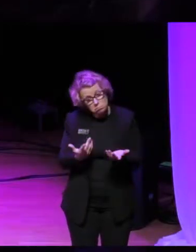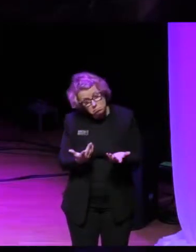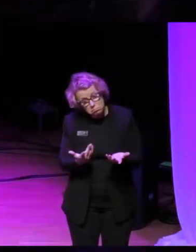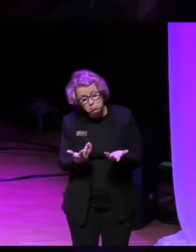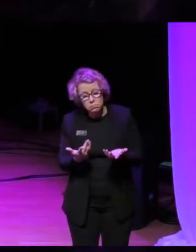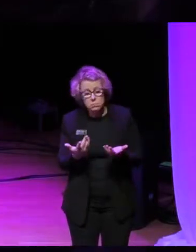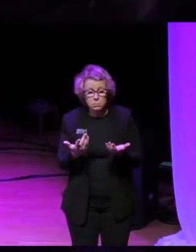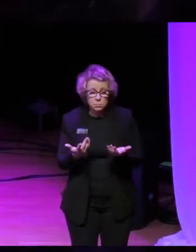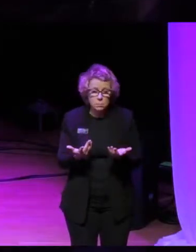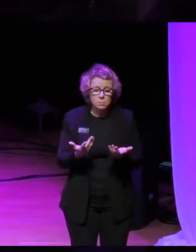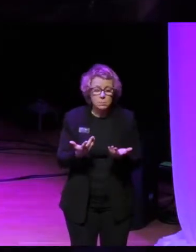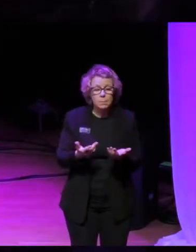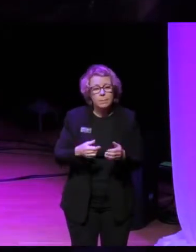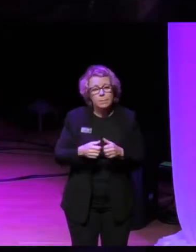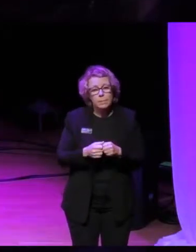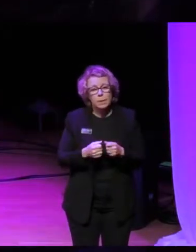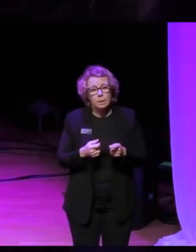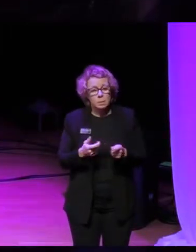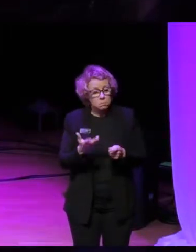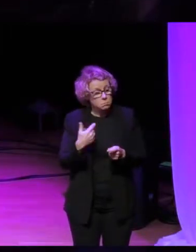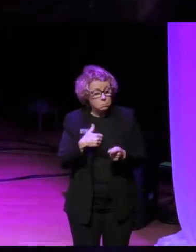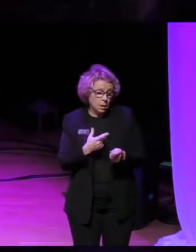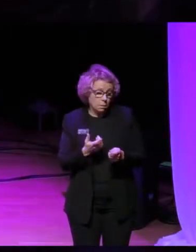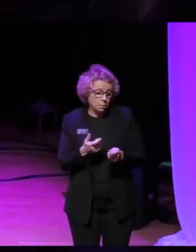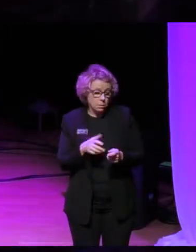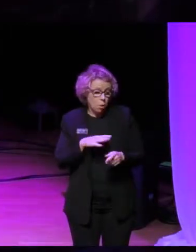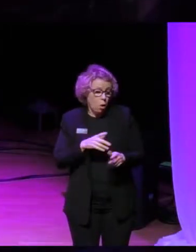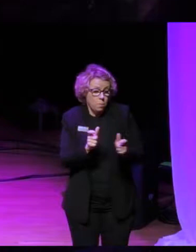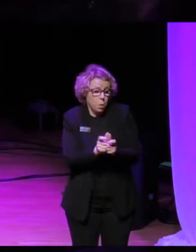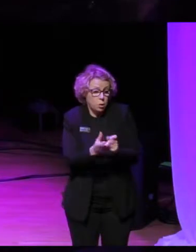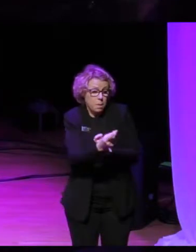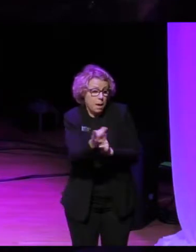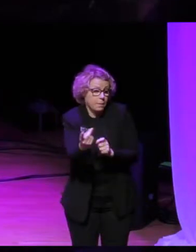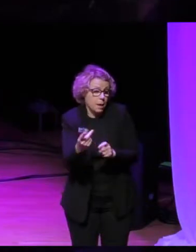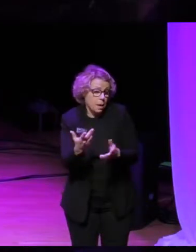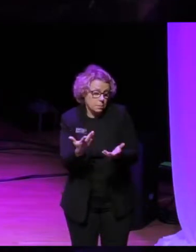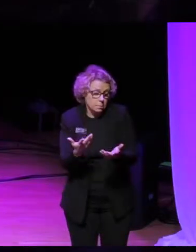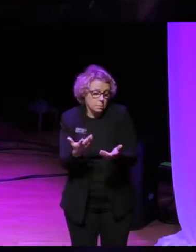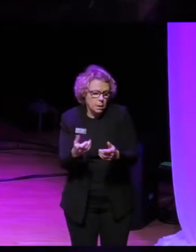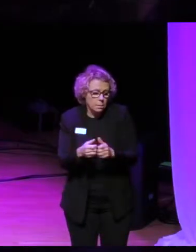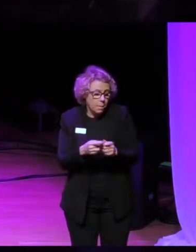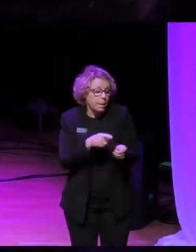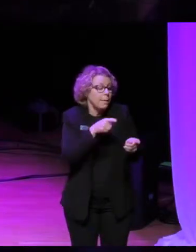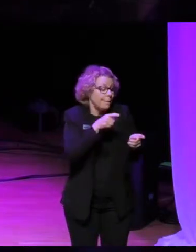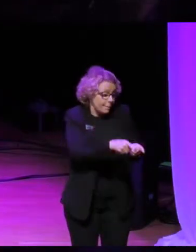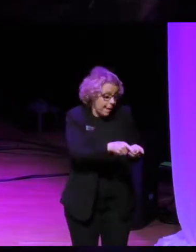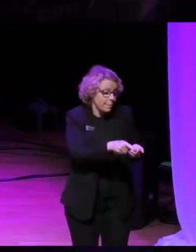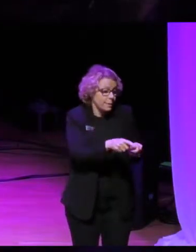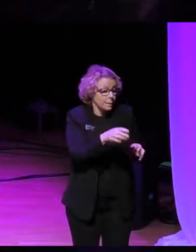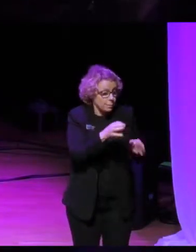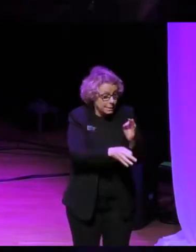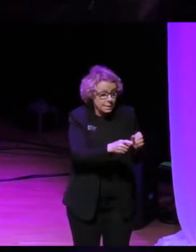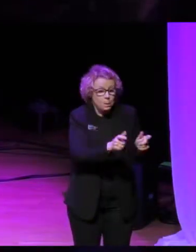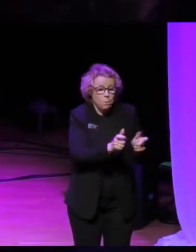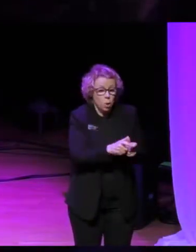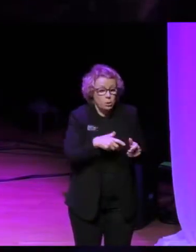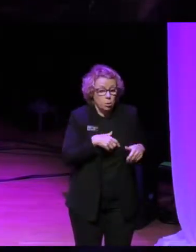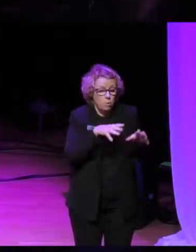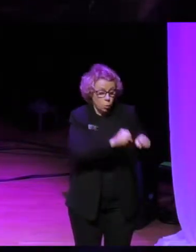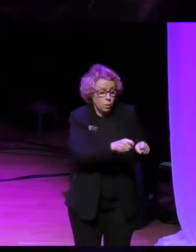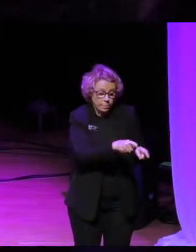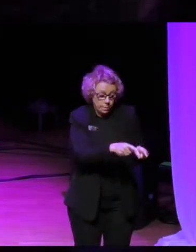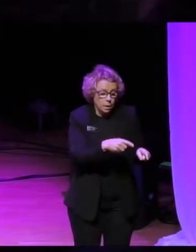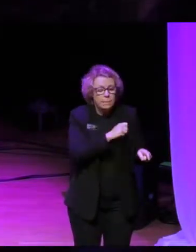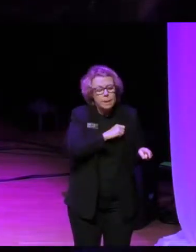are detained to attend other medical appointments. It was simply this particular medical appointment that the government did not want her to